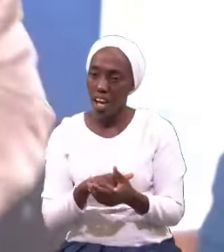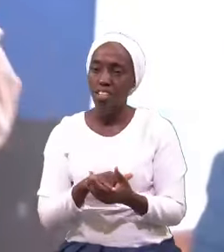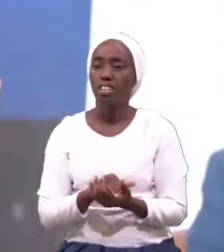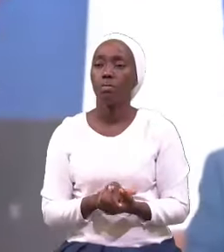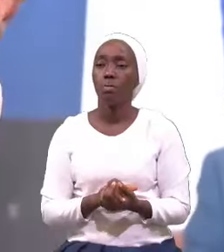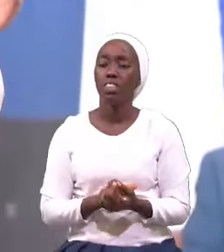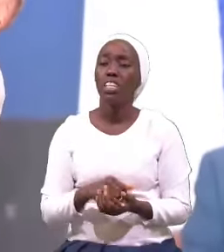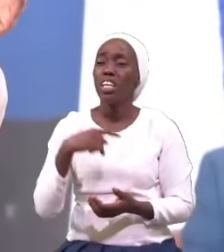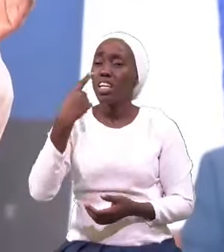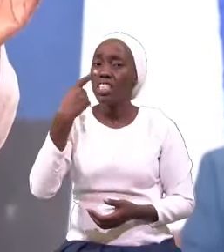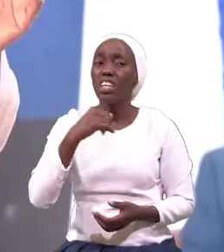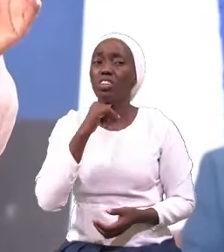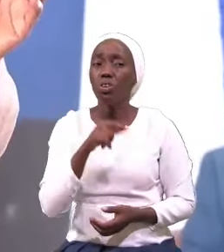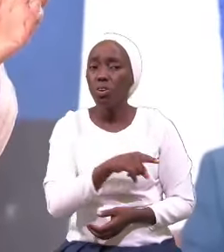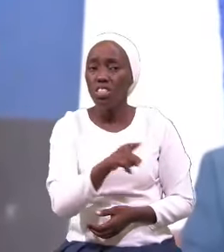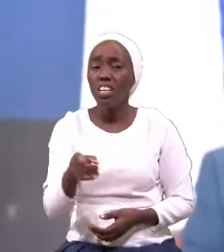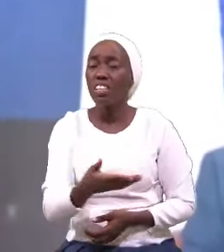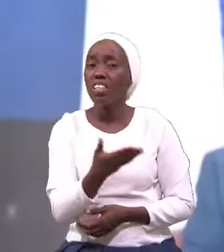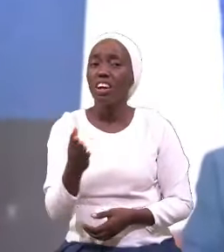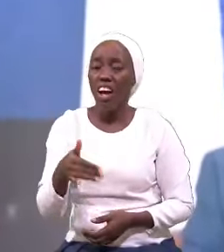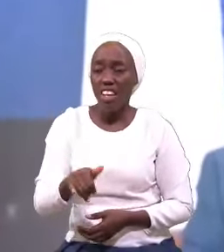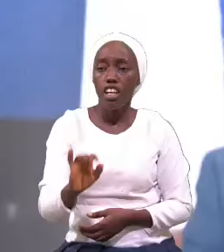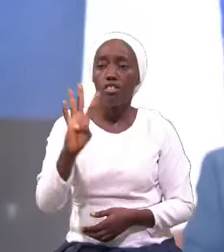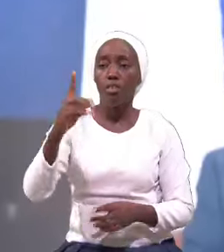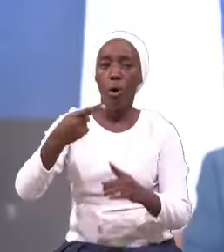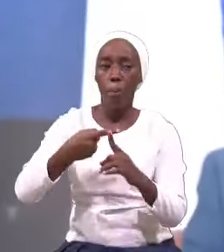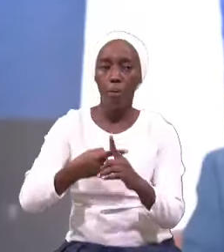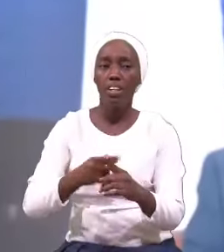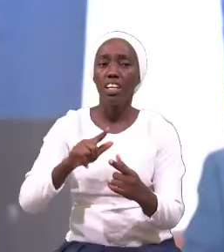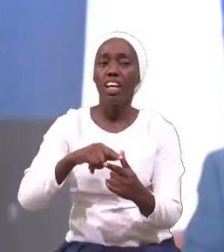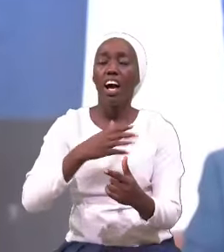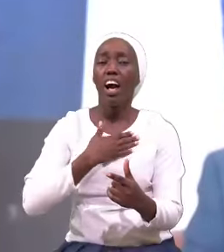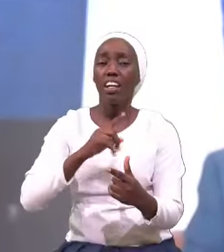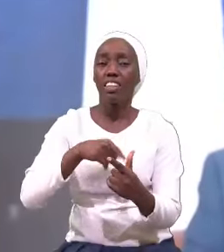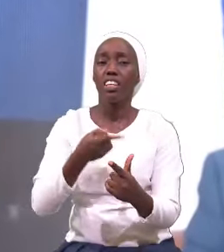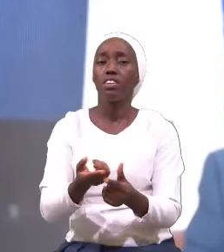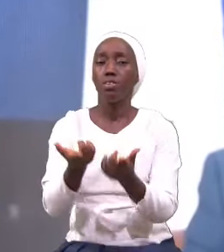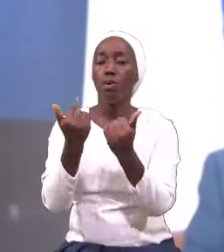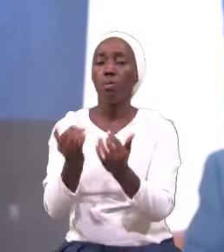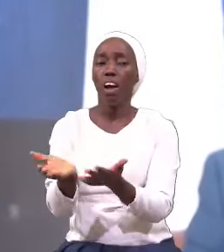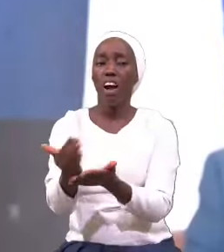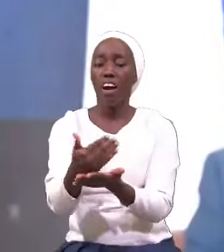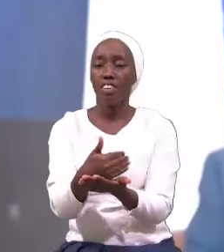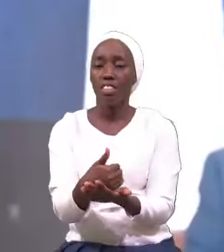Say not ye, there are yet 4 months, and then cometh harvest.